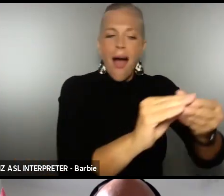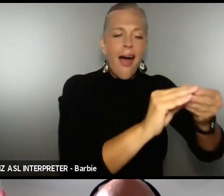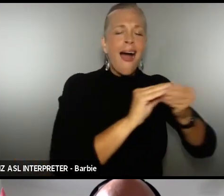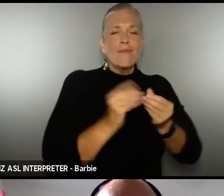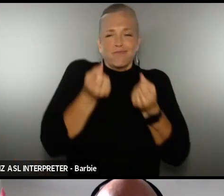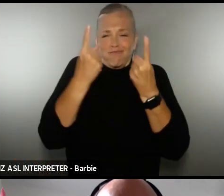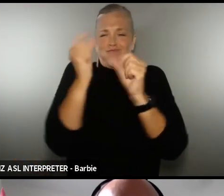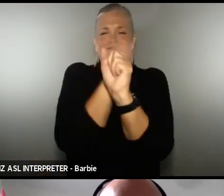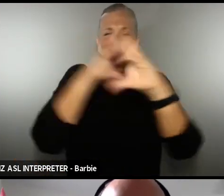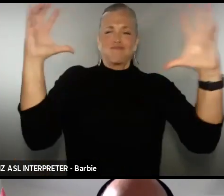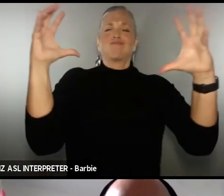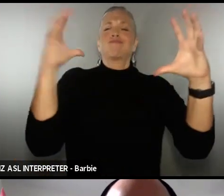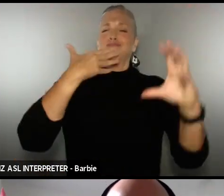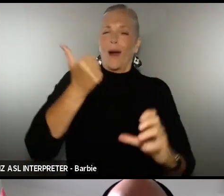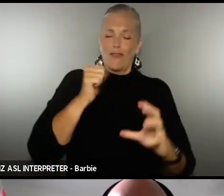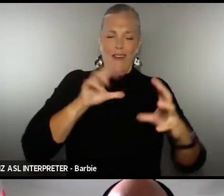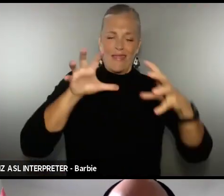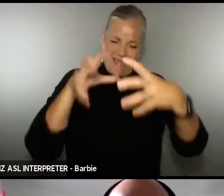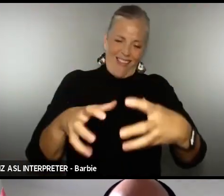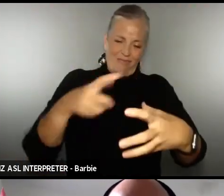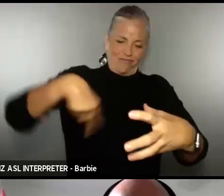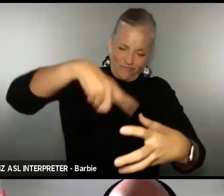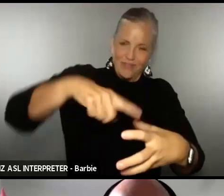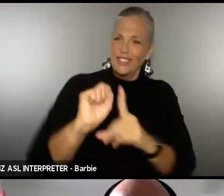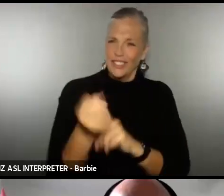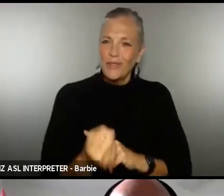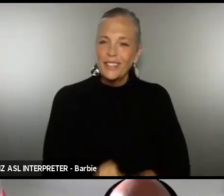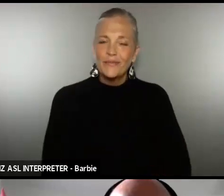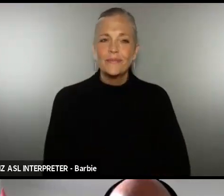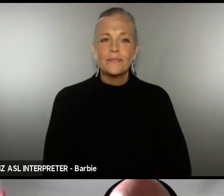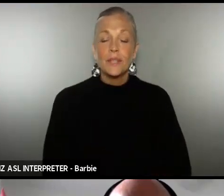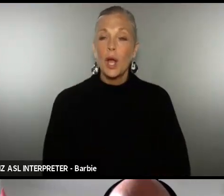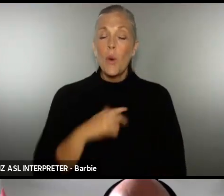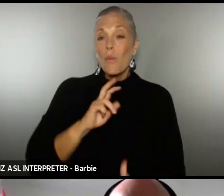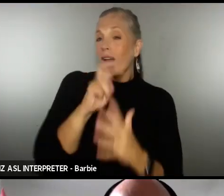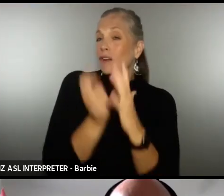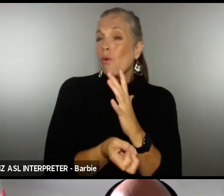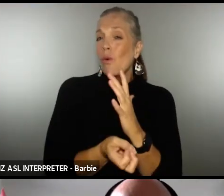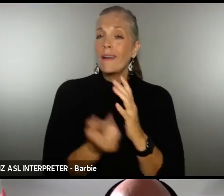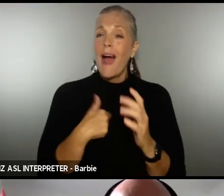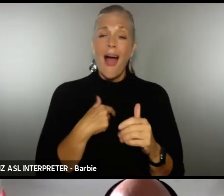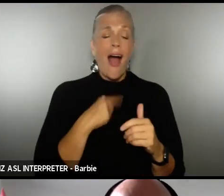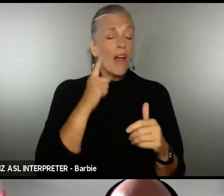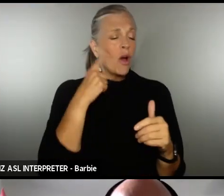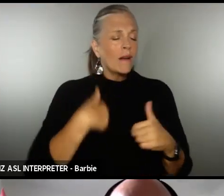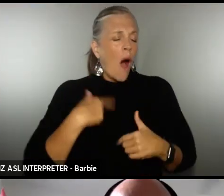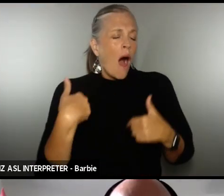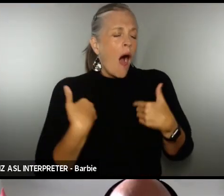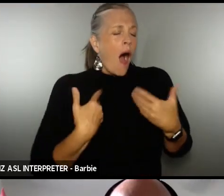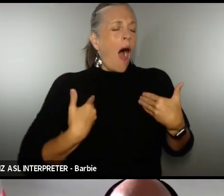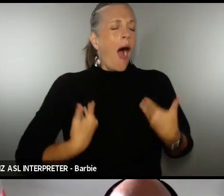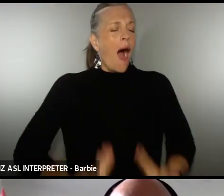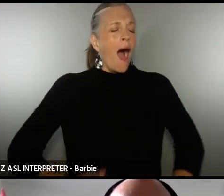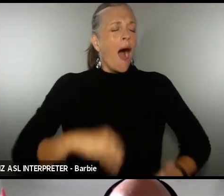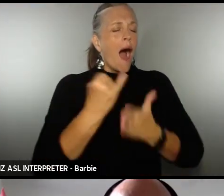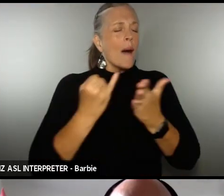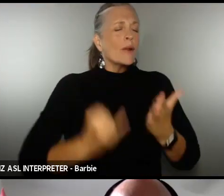with this feeling of being altruistic, or like, I'm an artist and I'm gonna help people. And I know that being